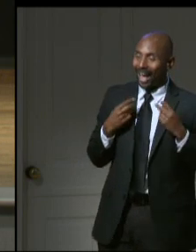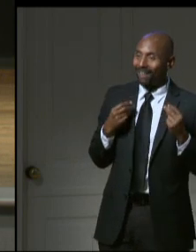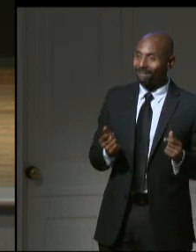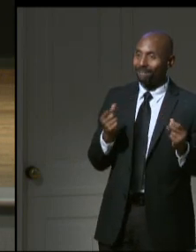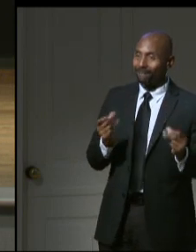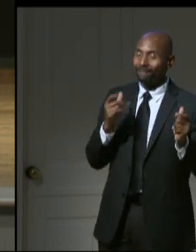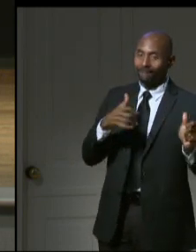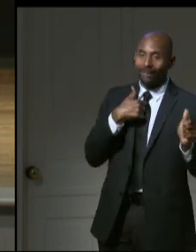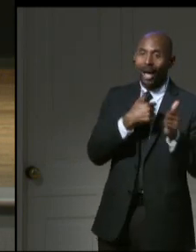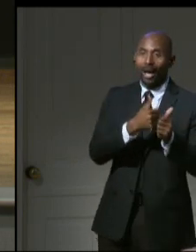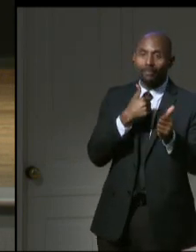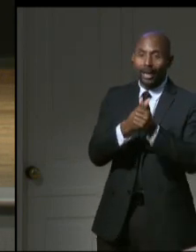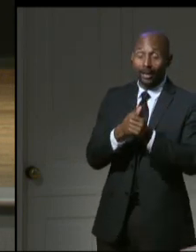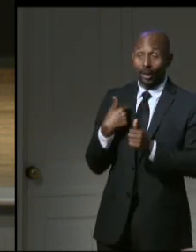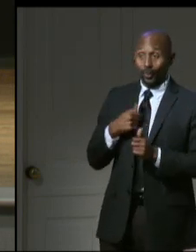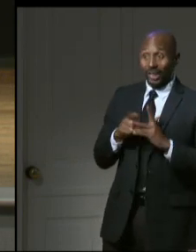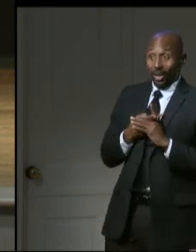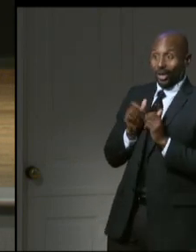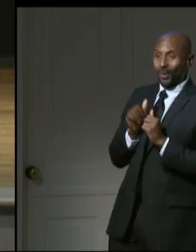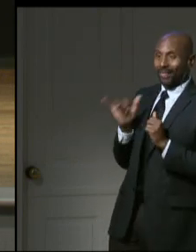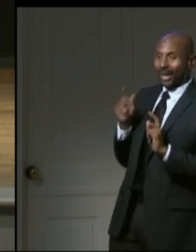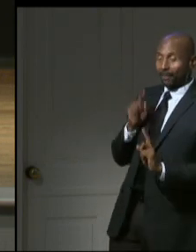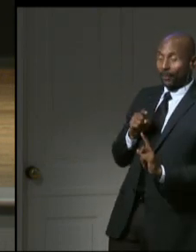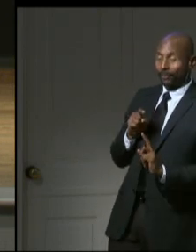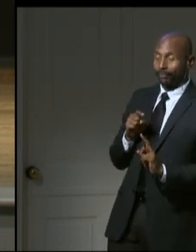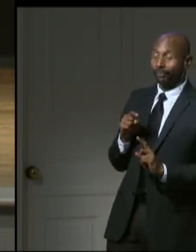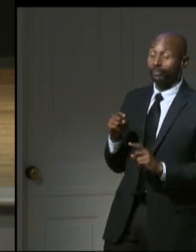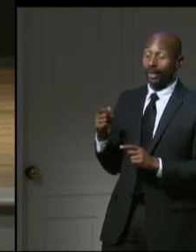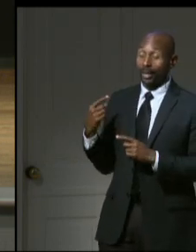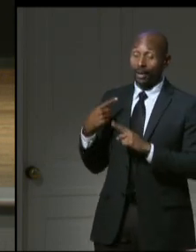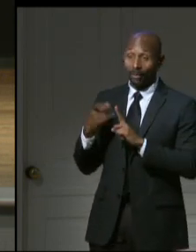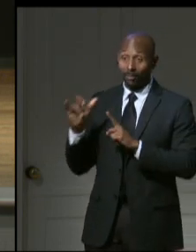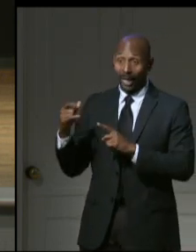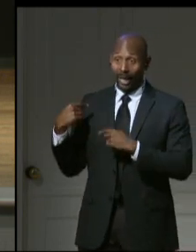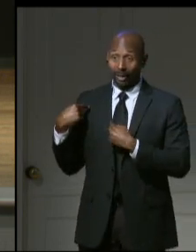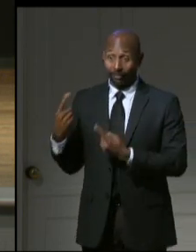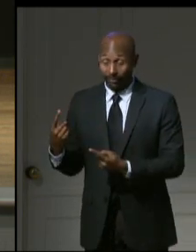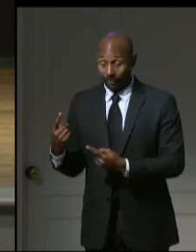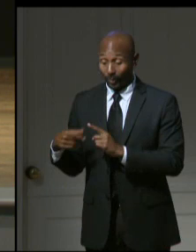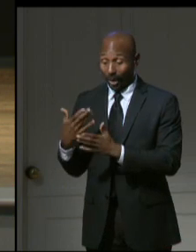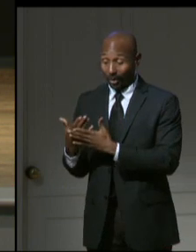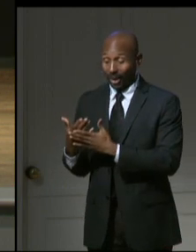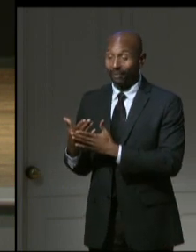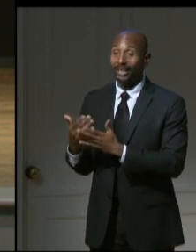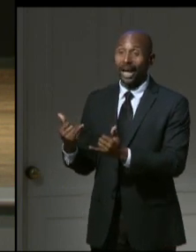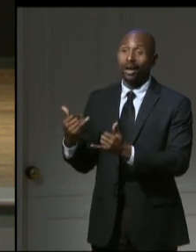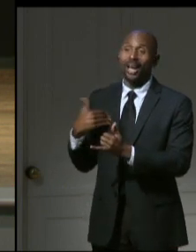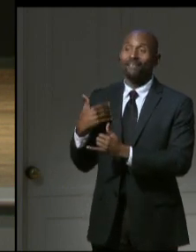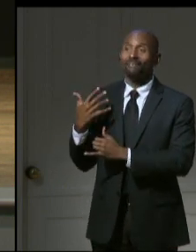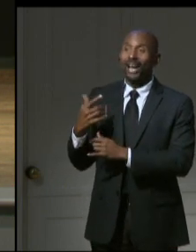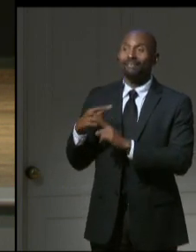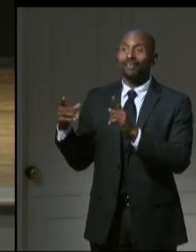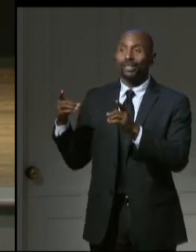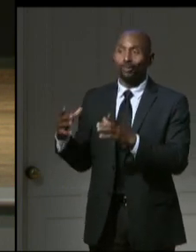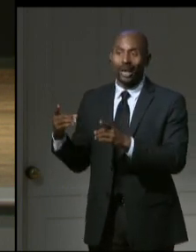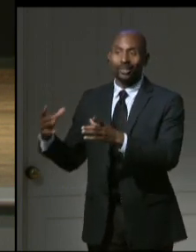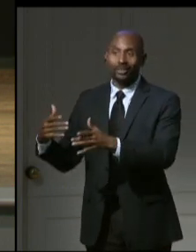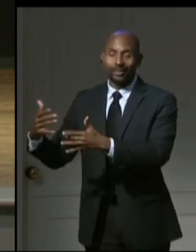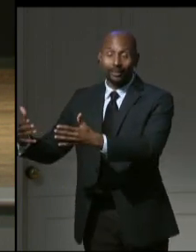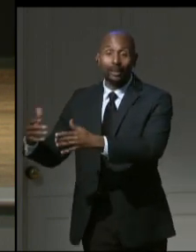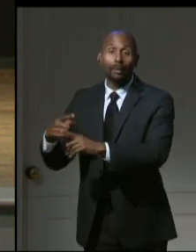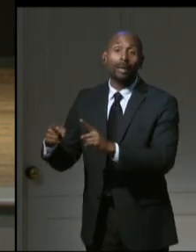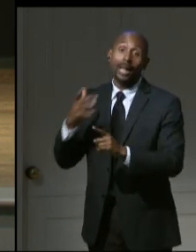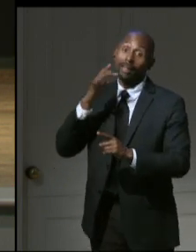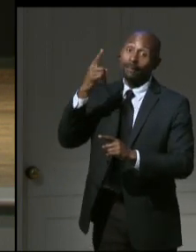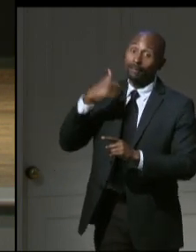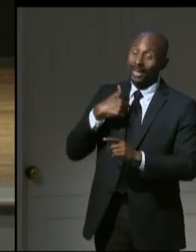came. I've been extremely lucky that every director saw the importance, the future